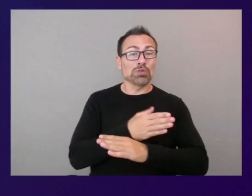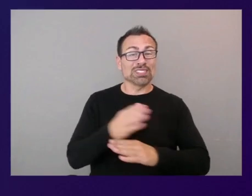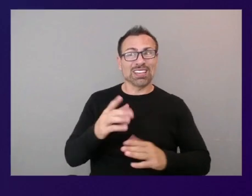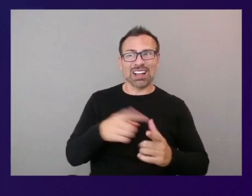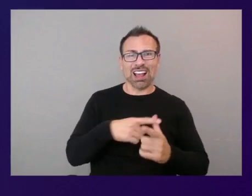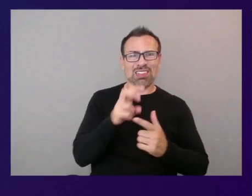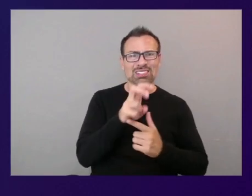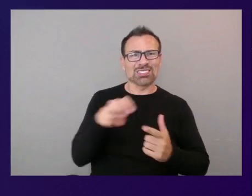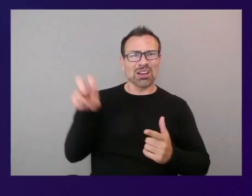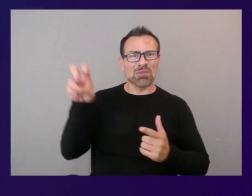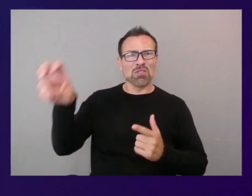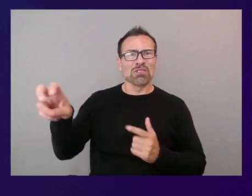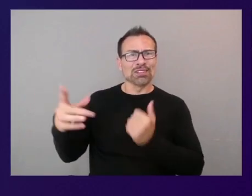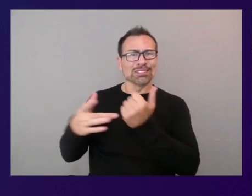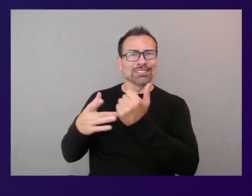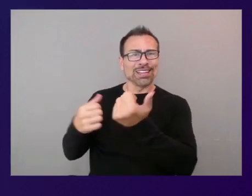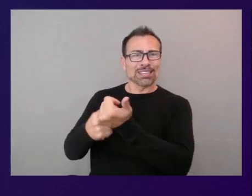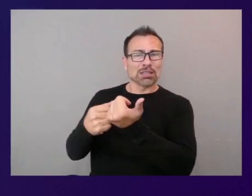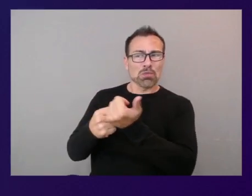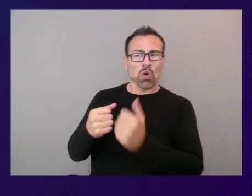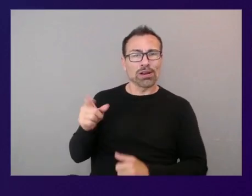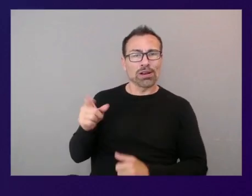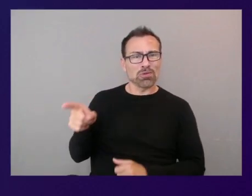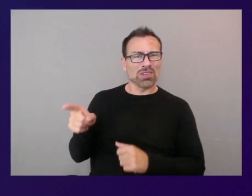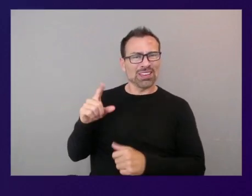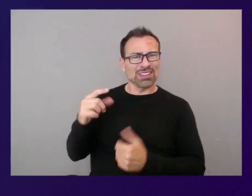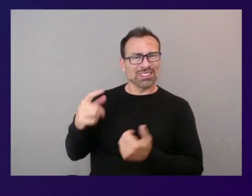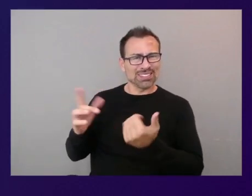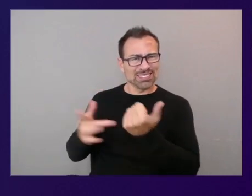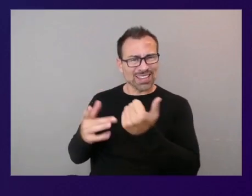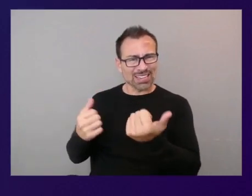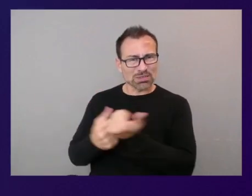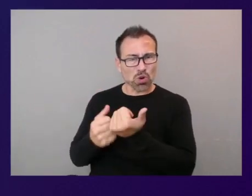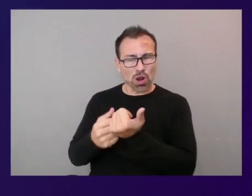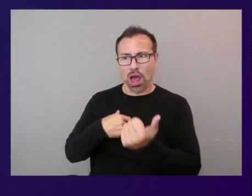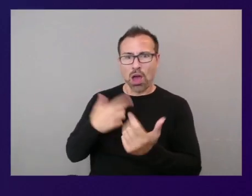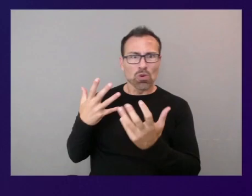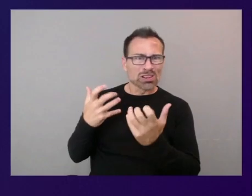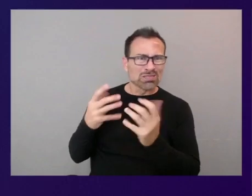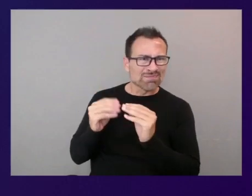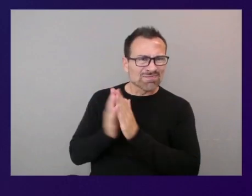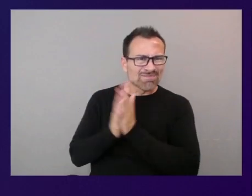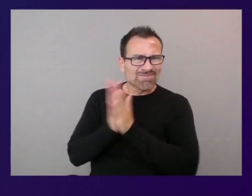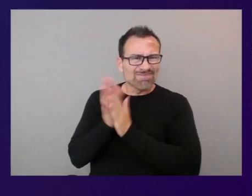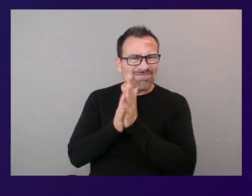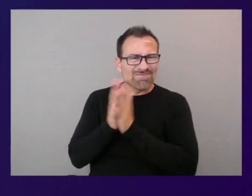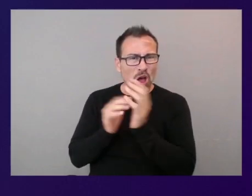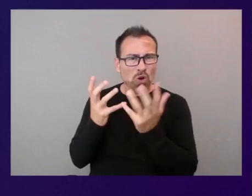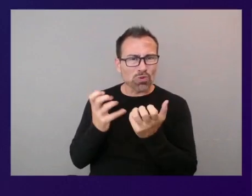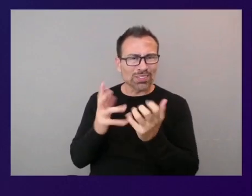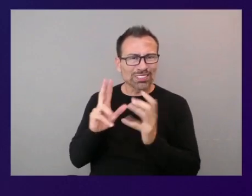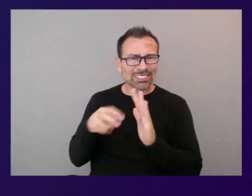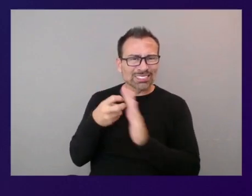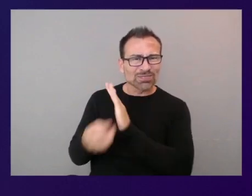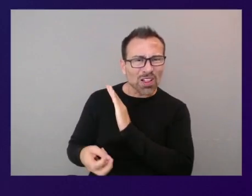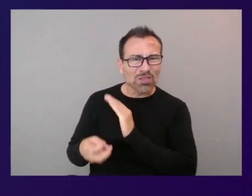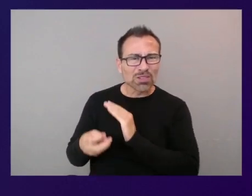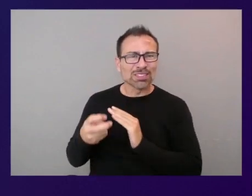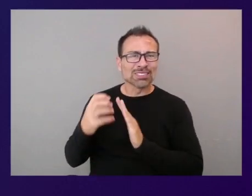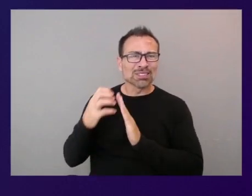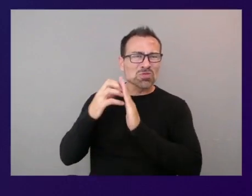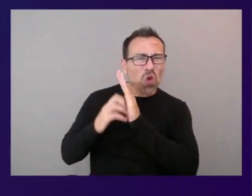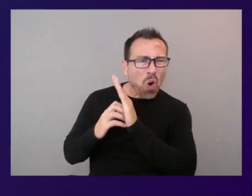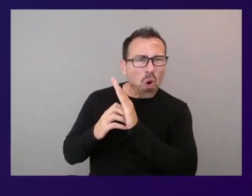to go above and beyond and actually get my hands dirty and jump into some code and fix the issues